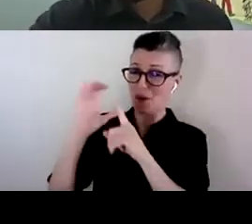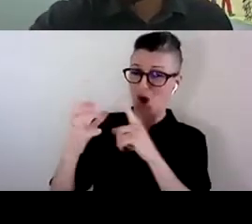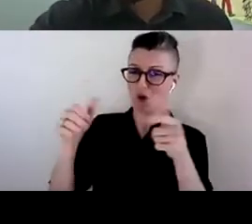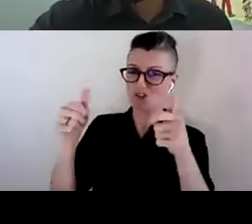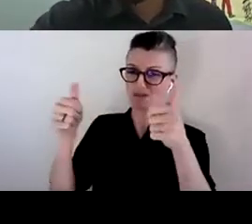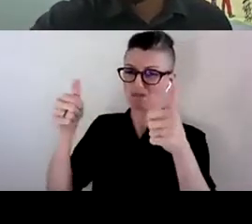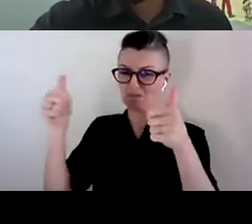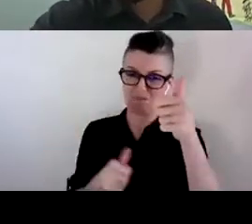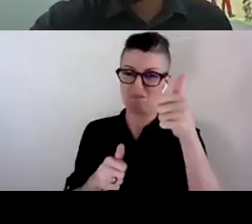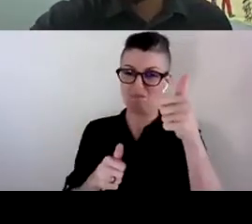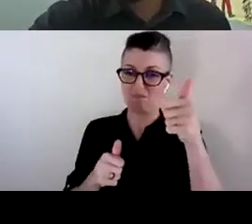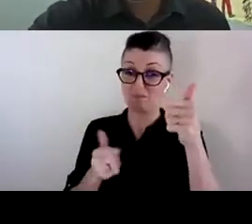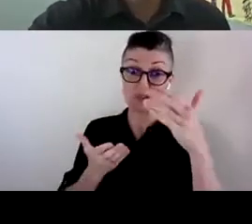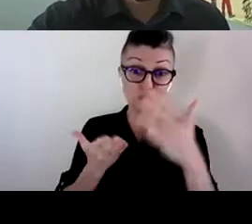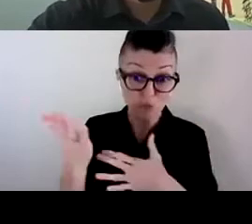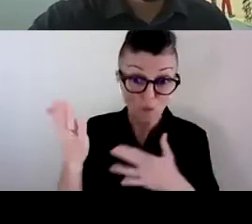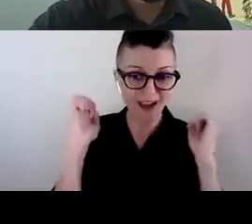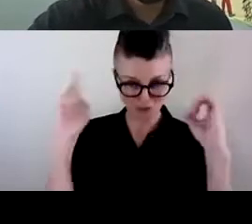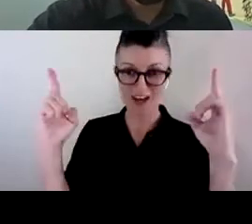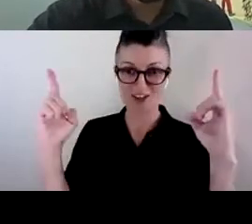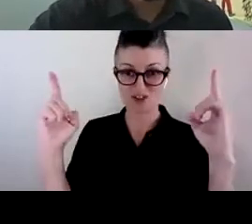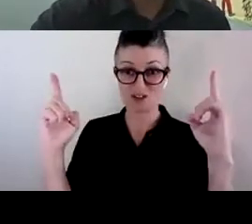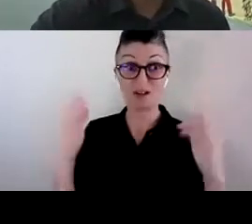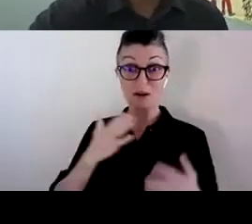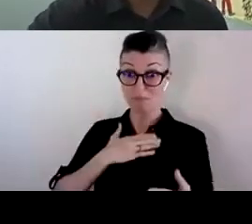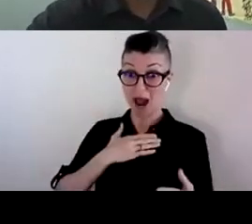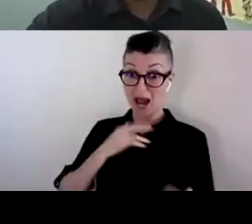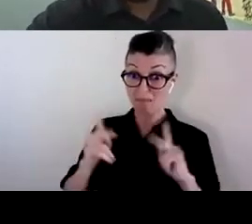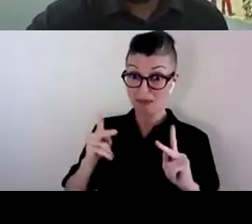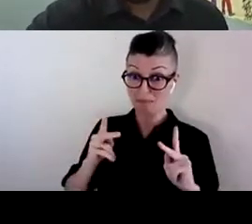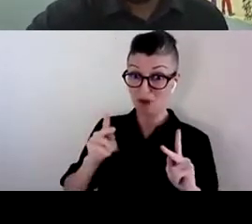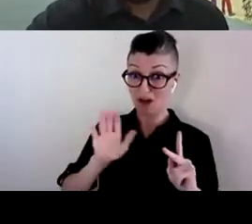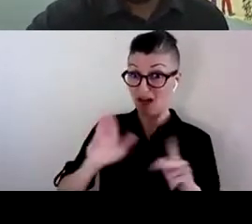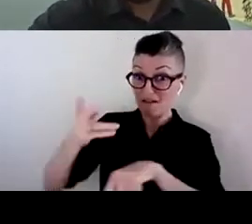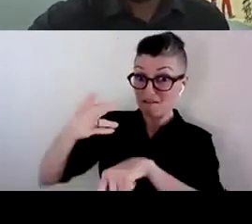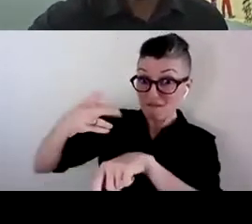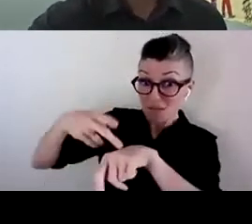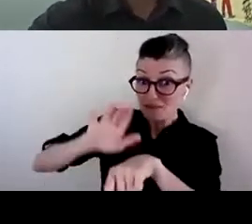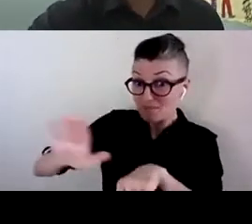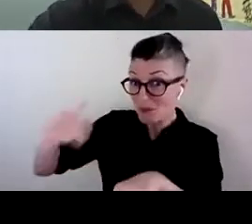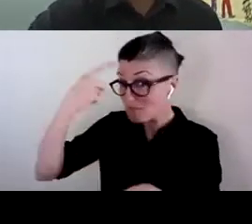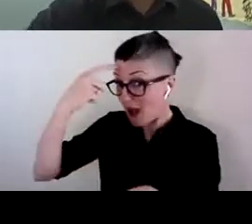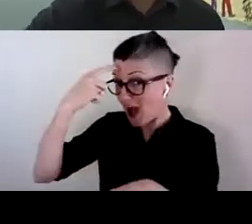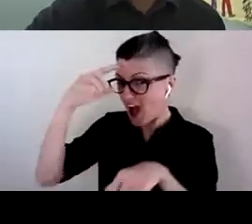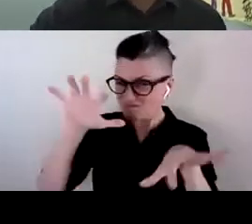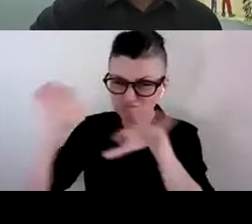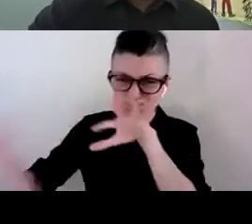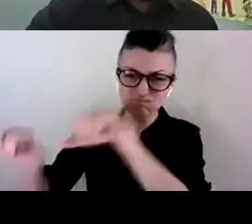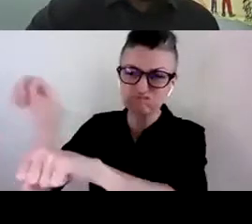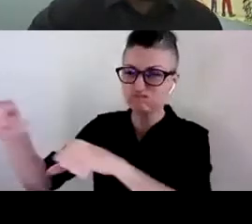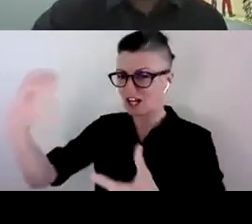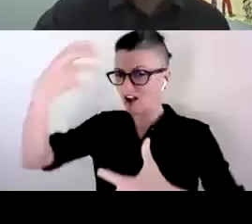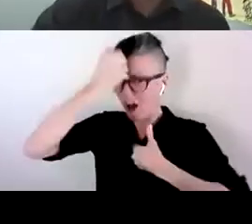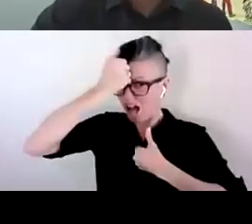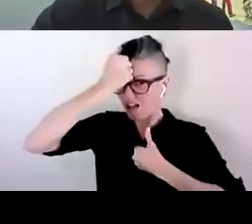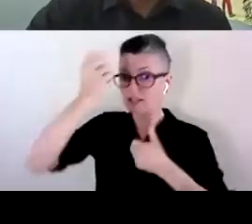through which my people's minds were colonized. The reward system in colonial Philippines were designed to